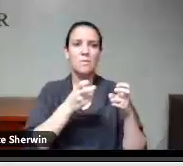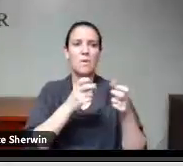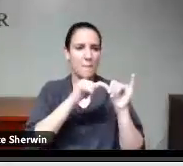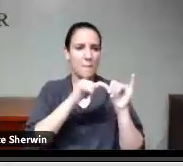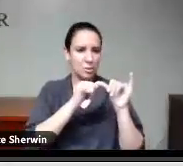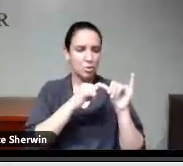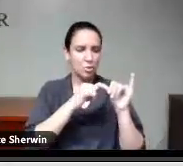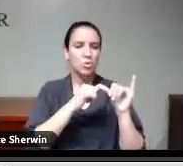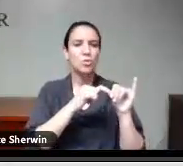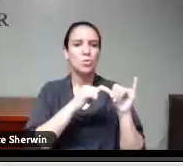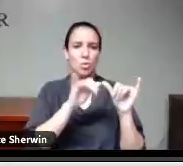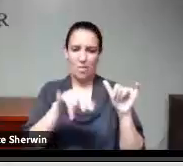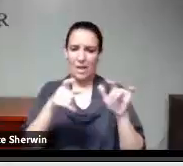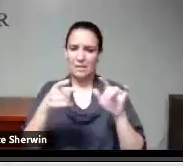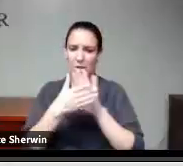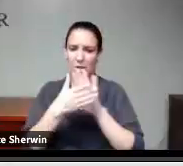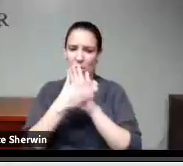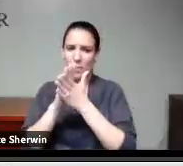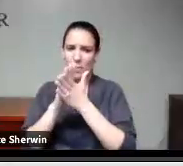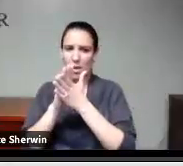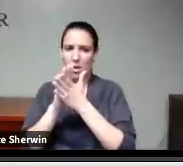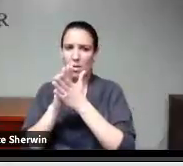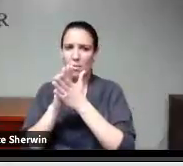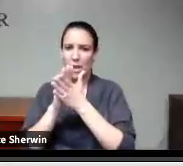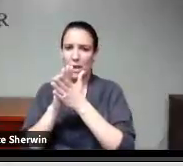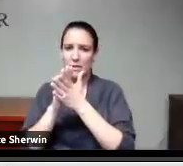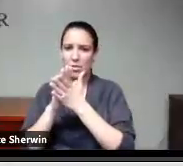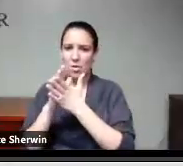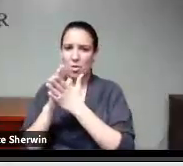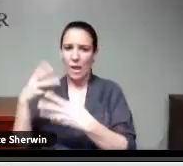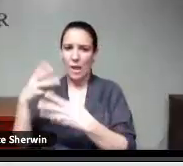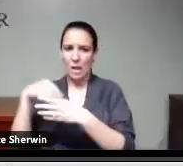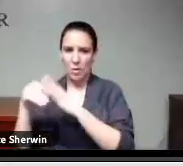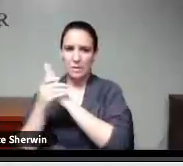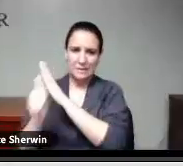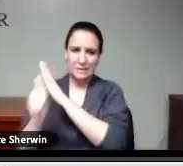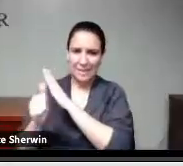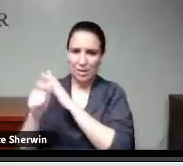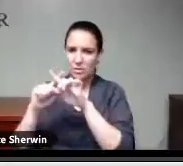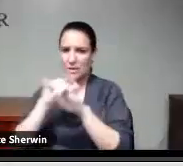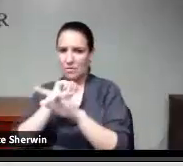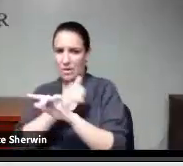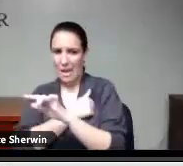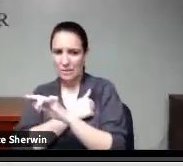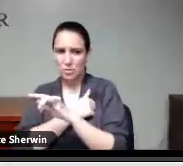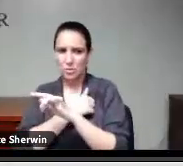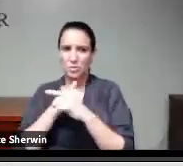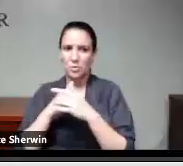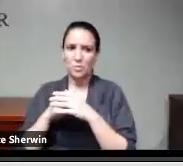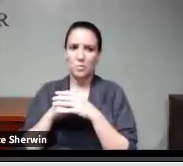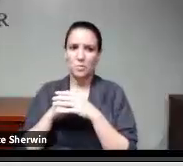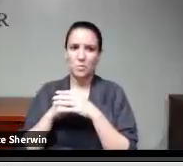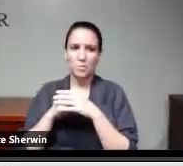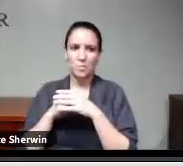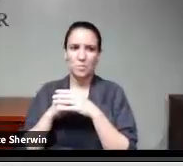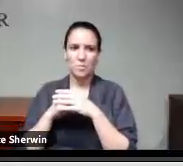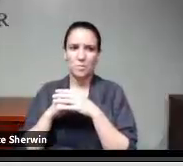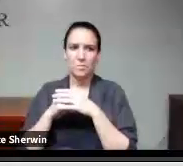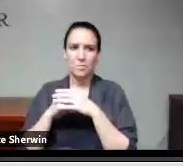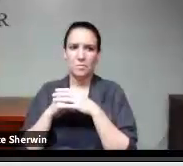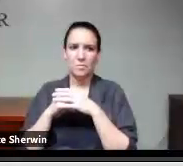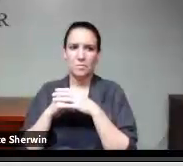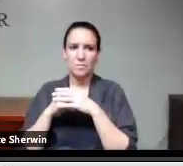and to develop and to benefit from exposure to diversity training and concepts.